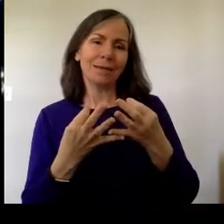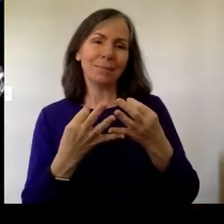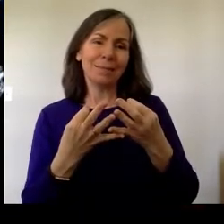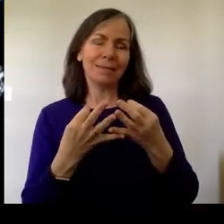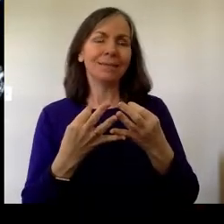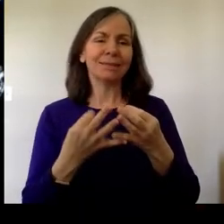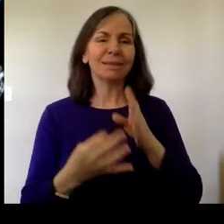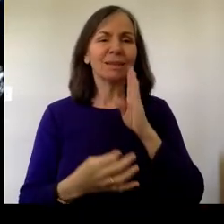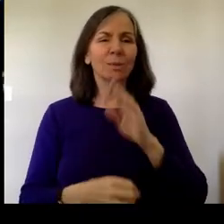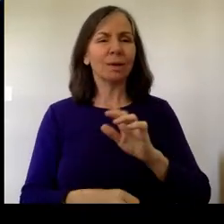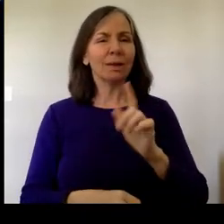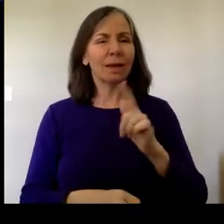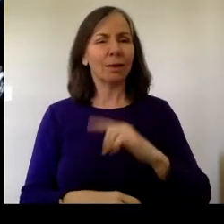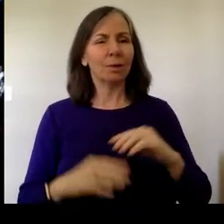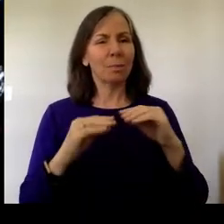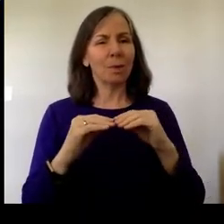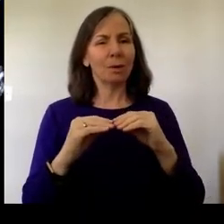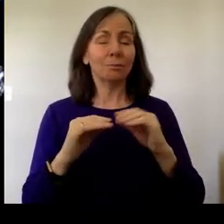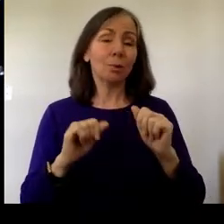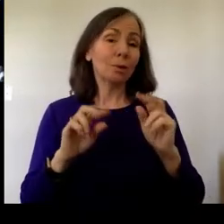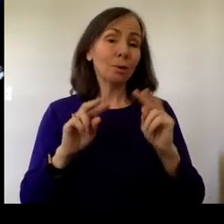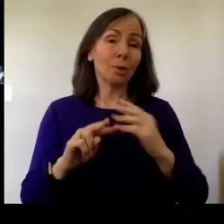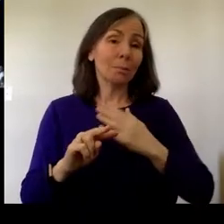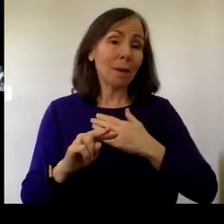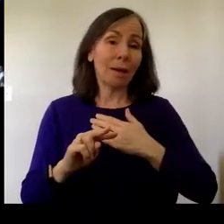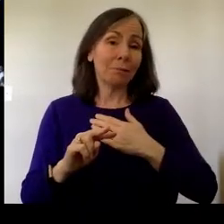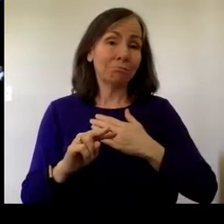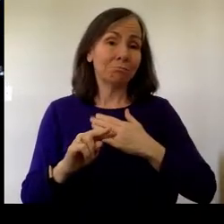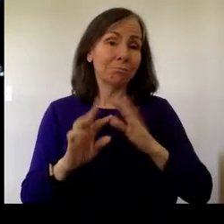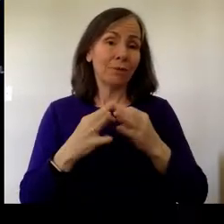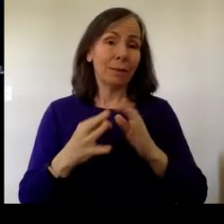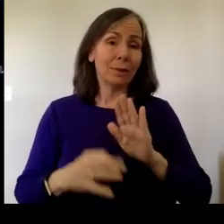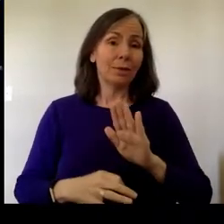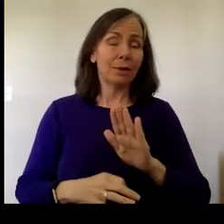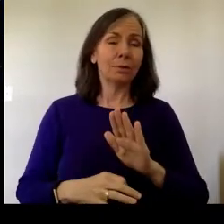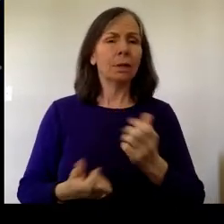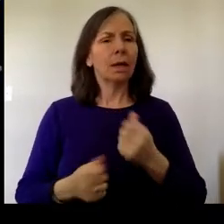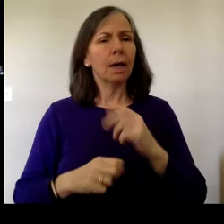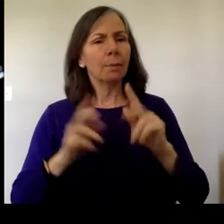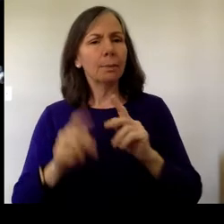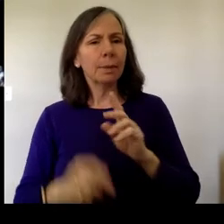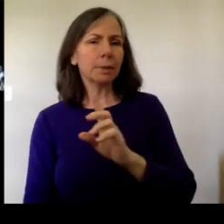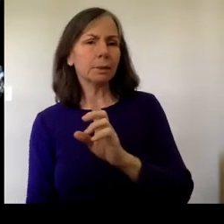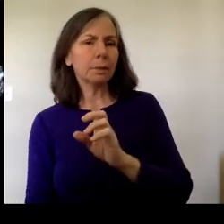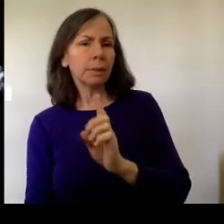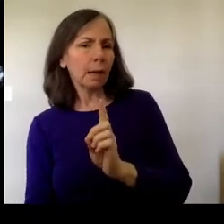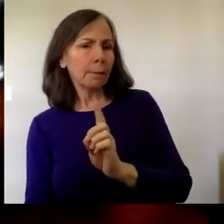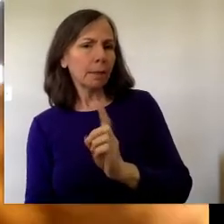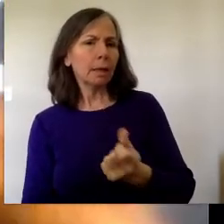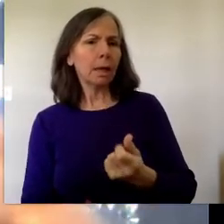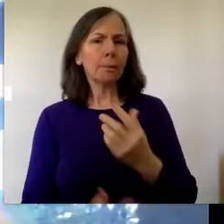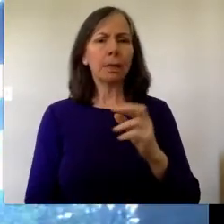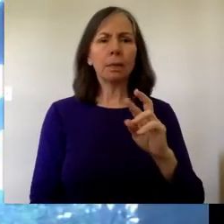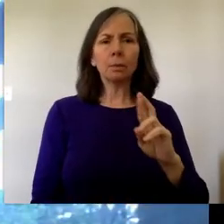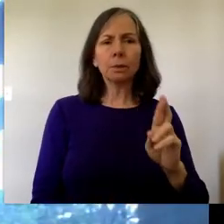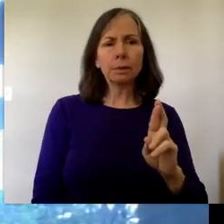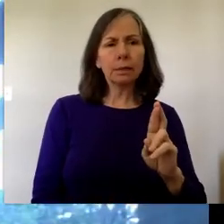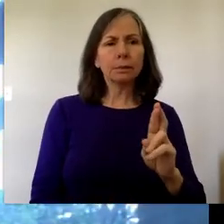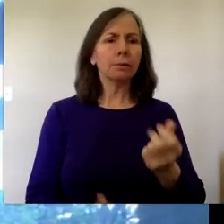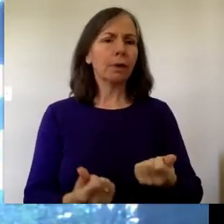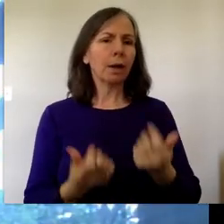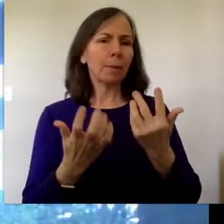or you can just look at my families and take a look. How many people were dominant? How many people were recessive? And you're just going to make